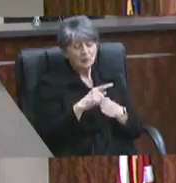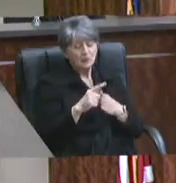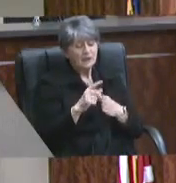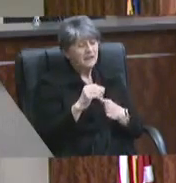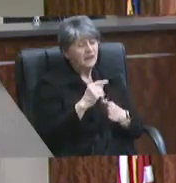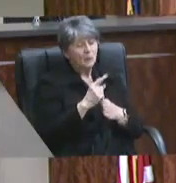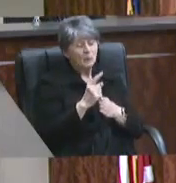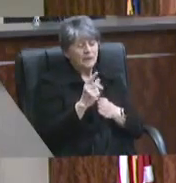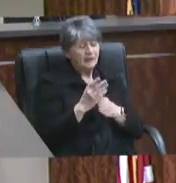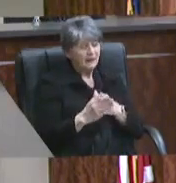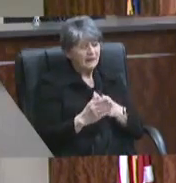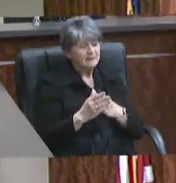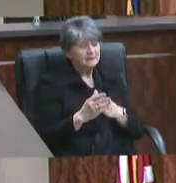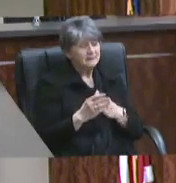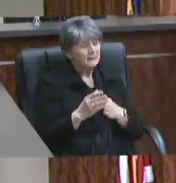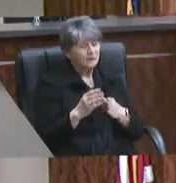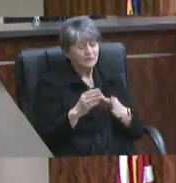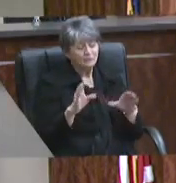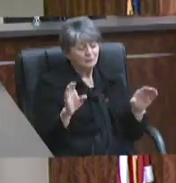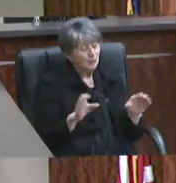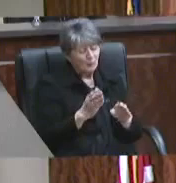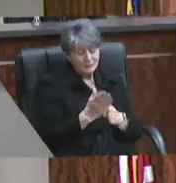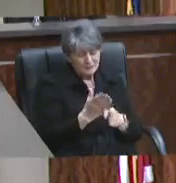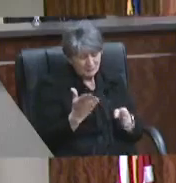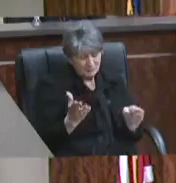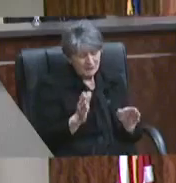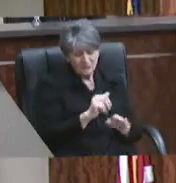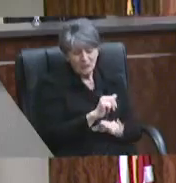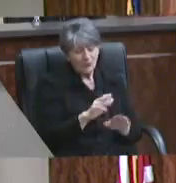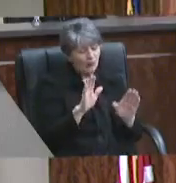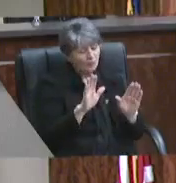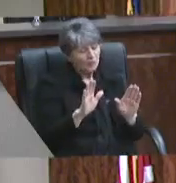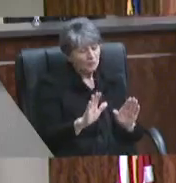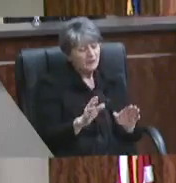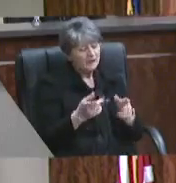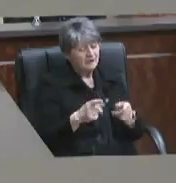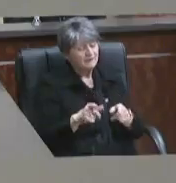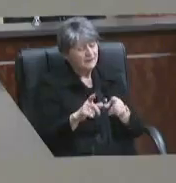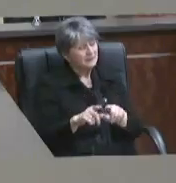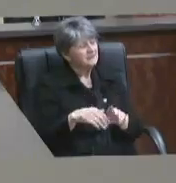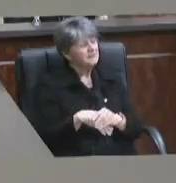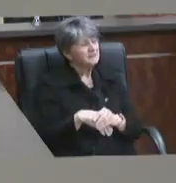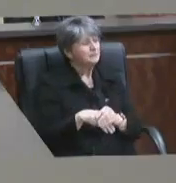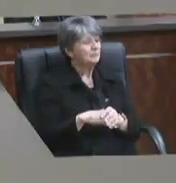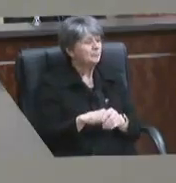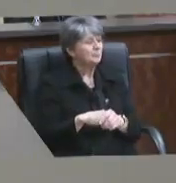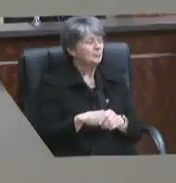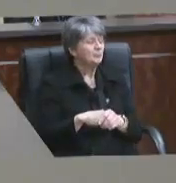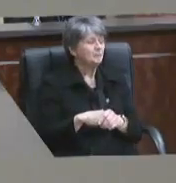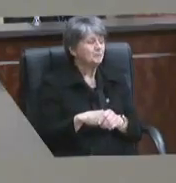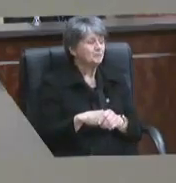weekends, they're putting on some sort of event, and they're all great events. So